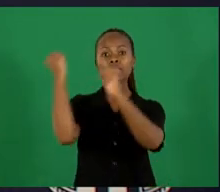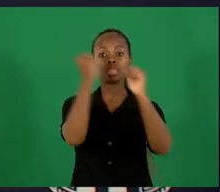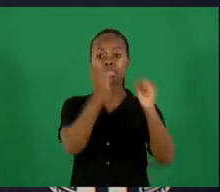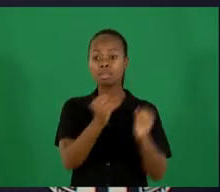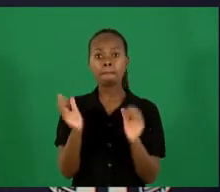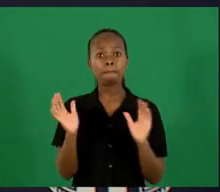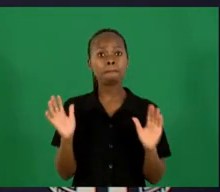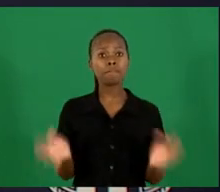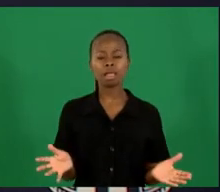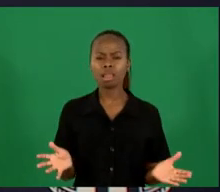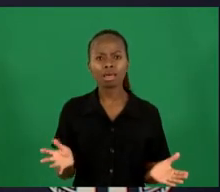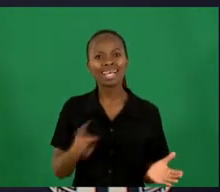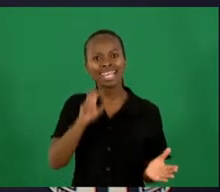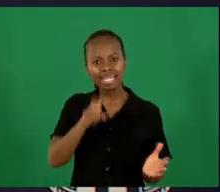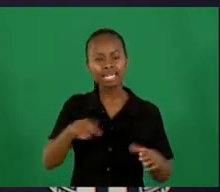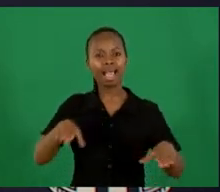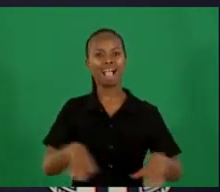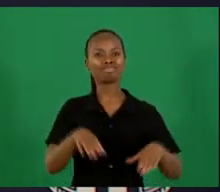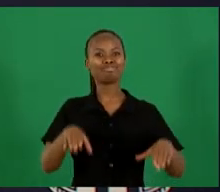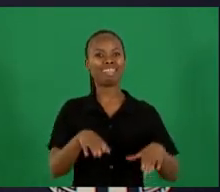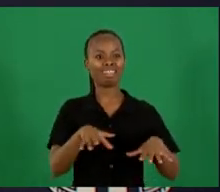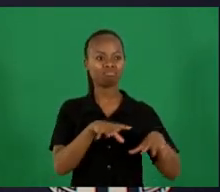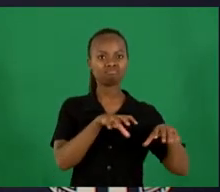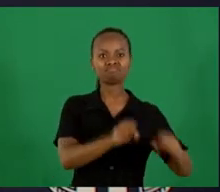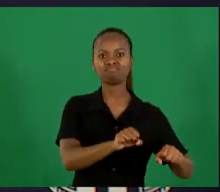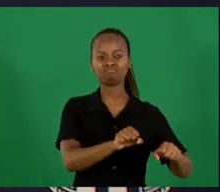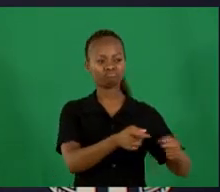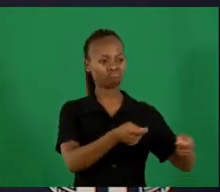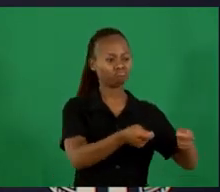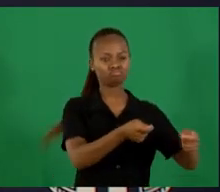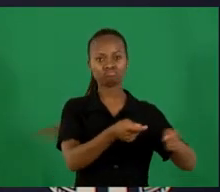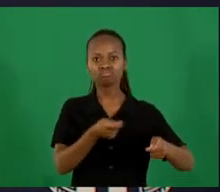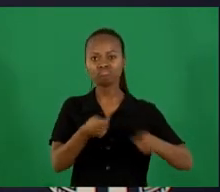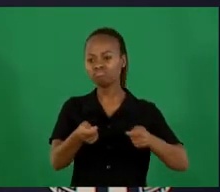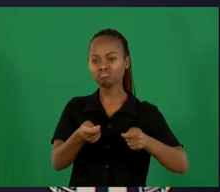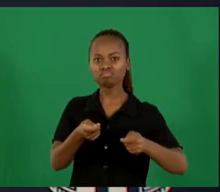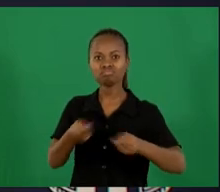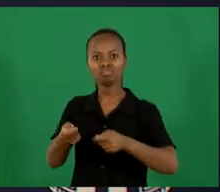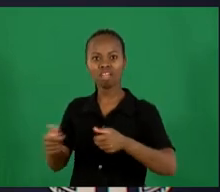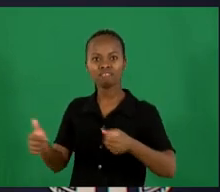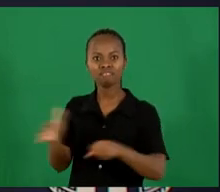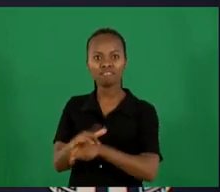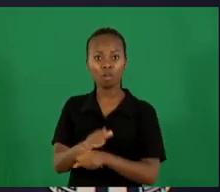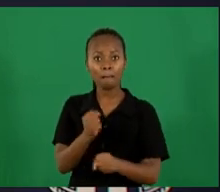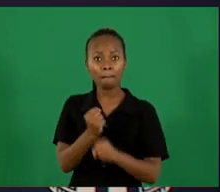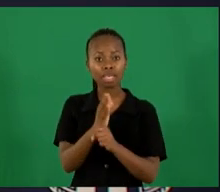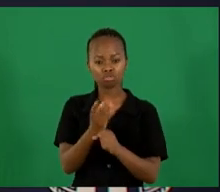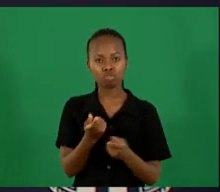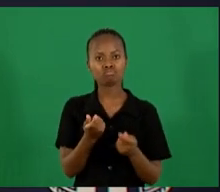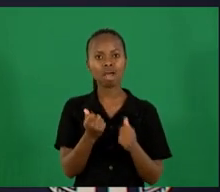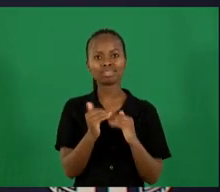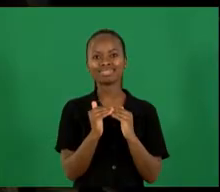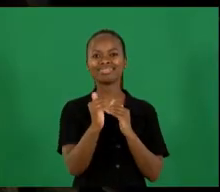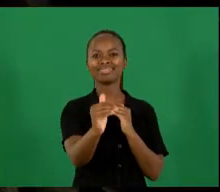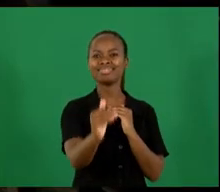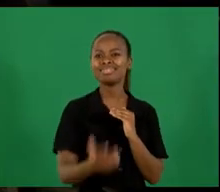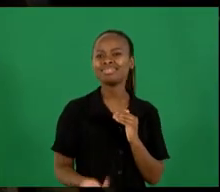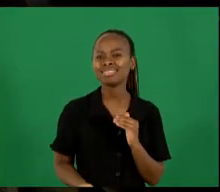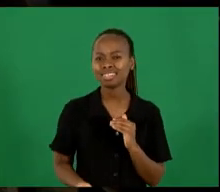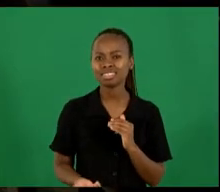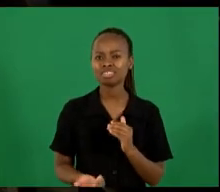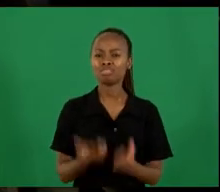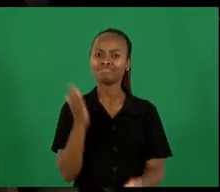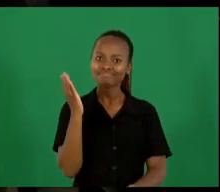the actions that are taken that they mean business about price stability. You can rest assured,